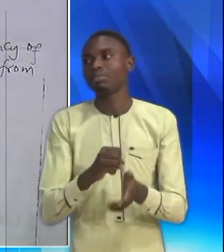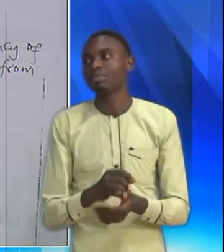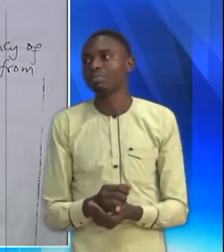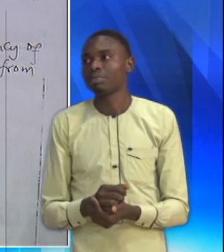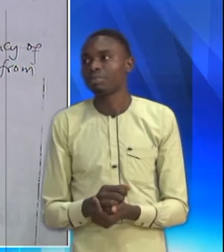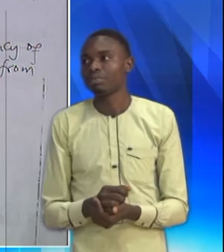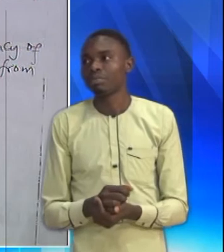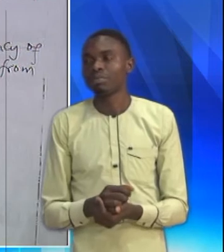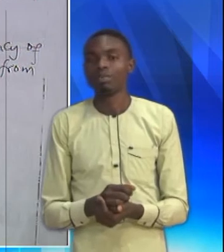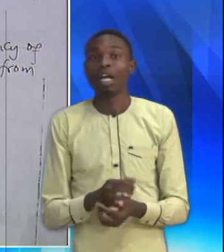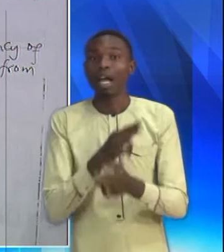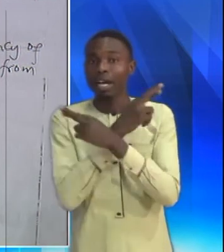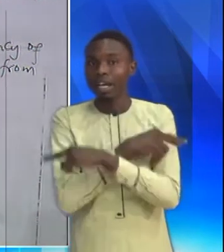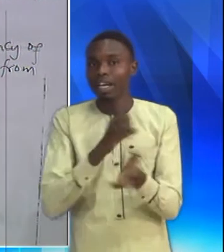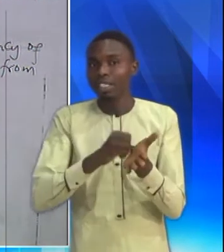from the state of rest.